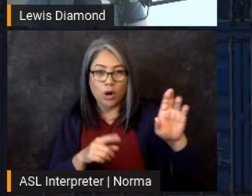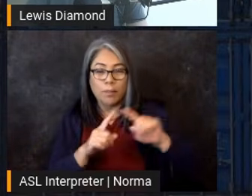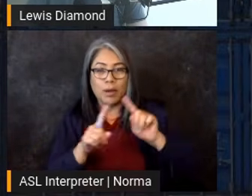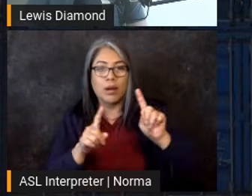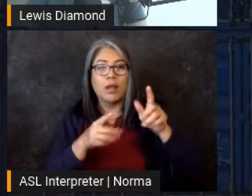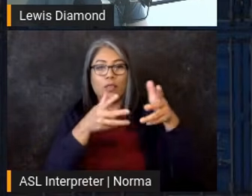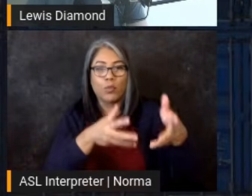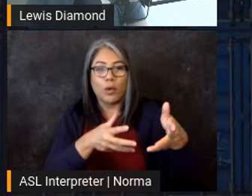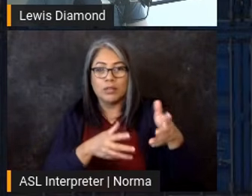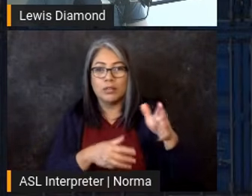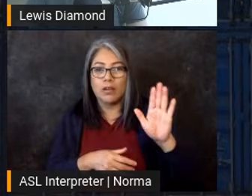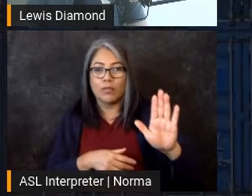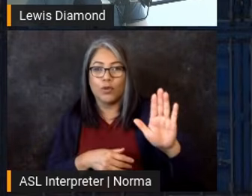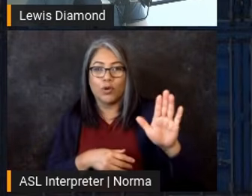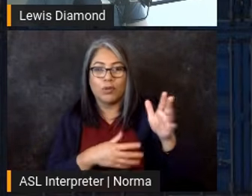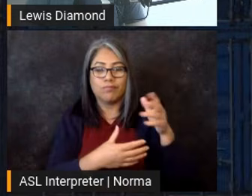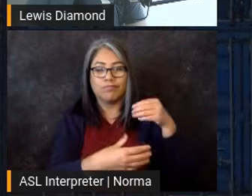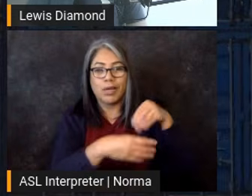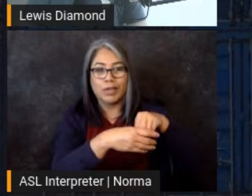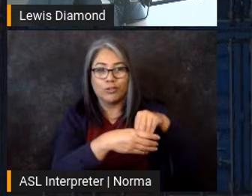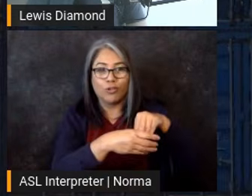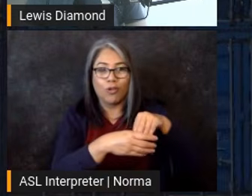your internal